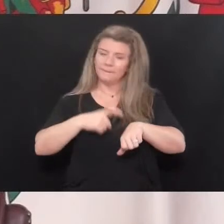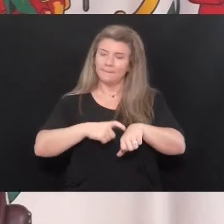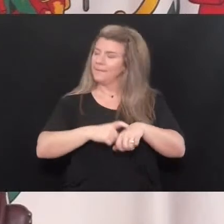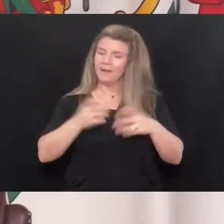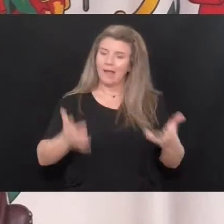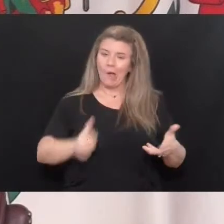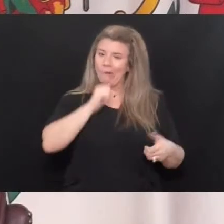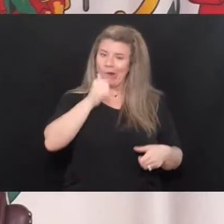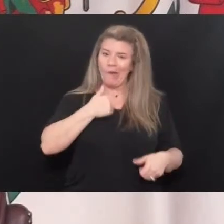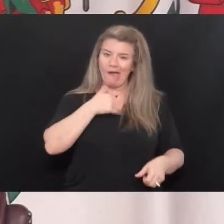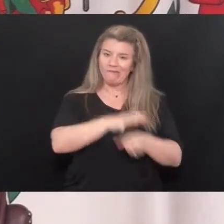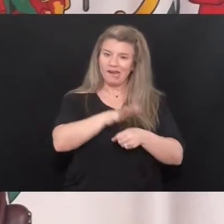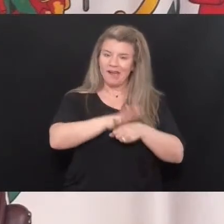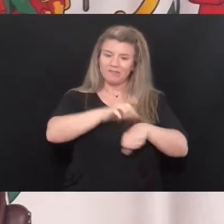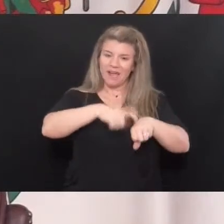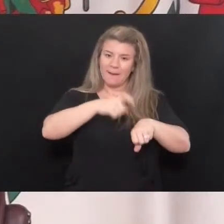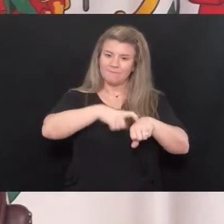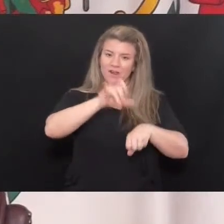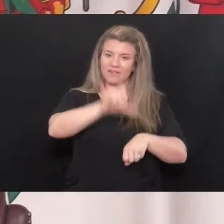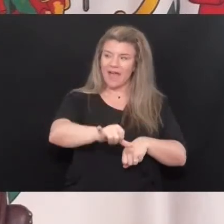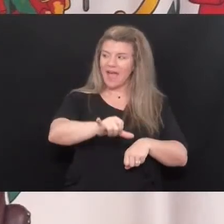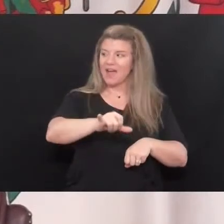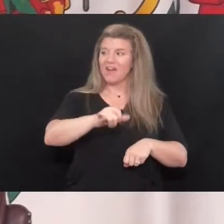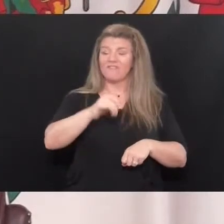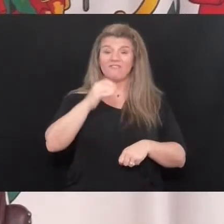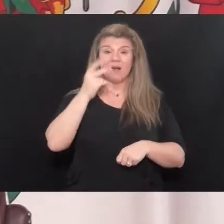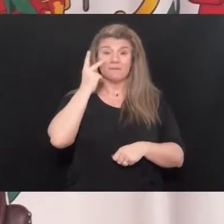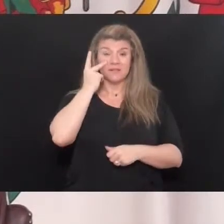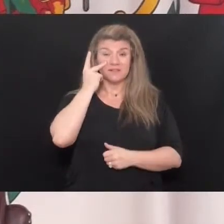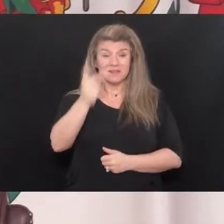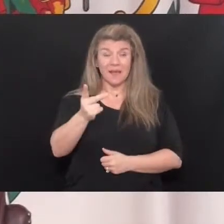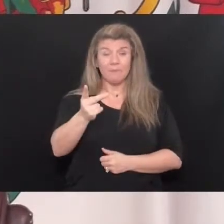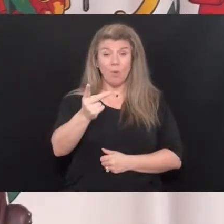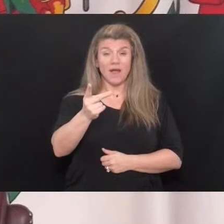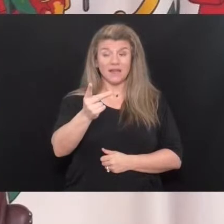have the long time. You know, from the standpoint of